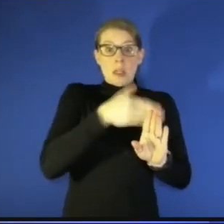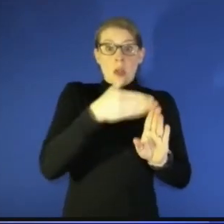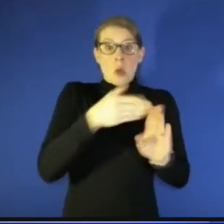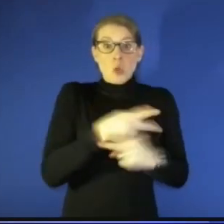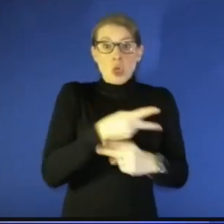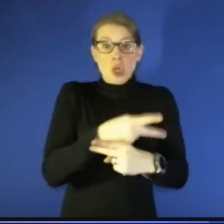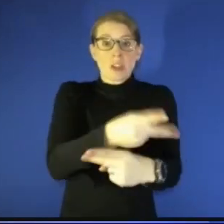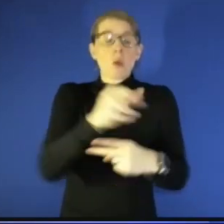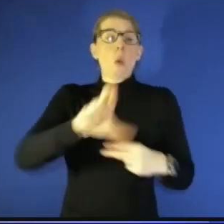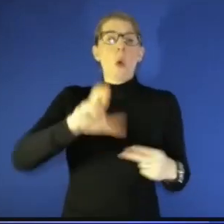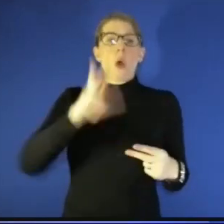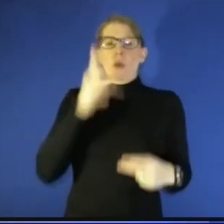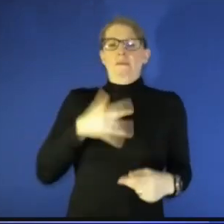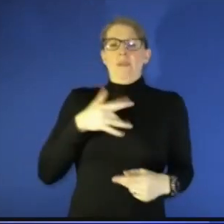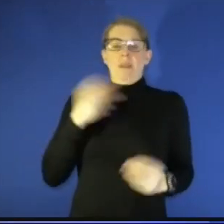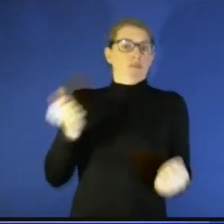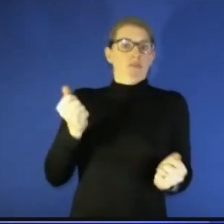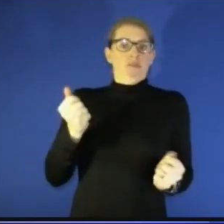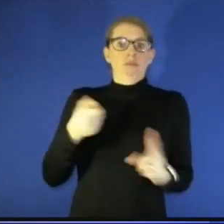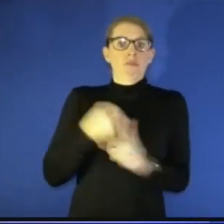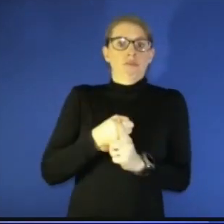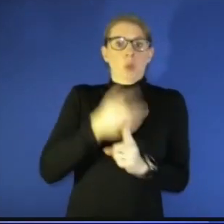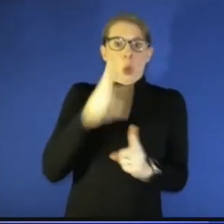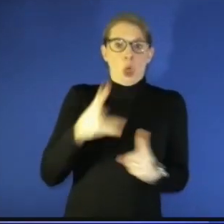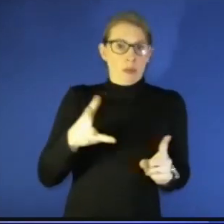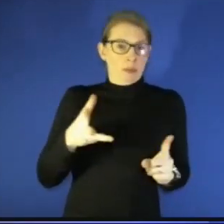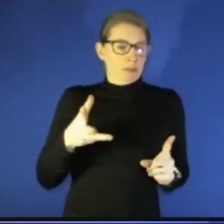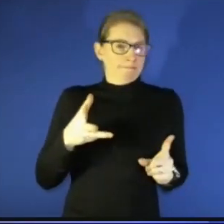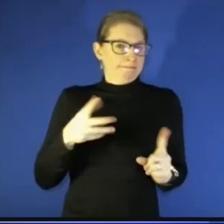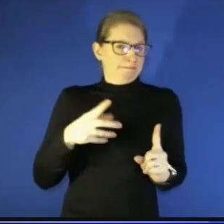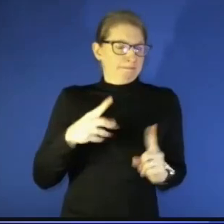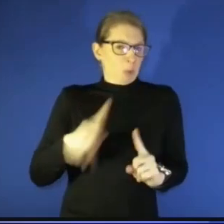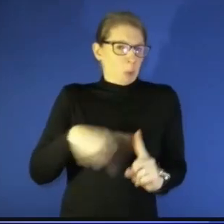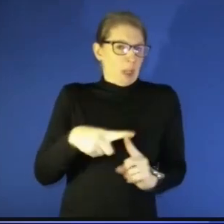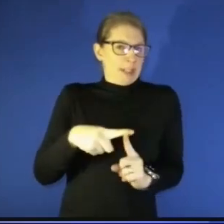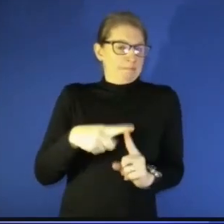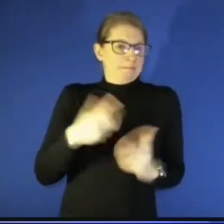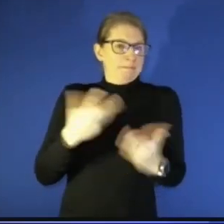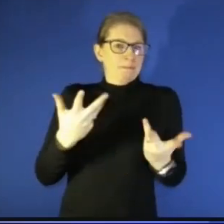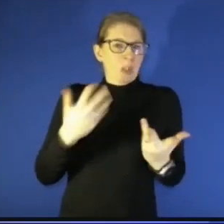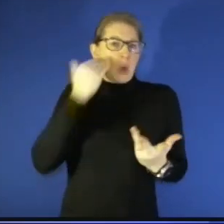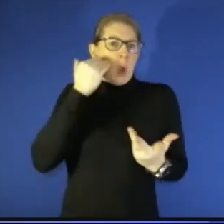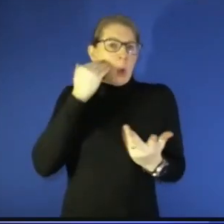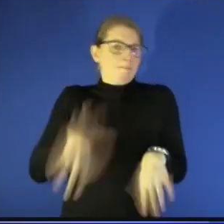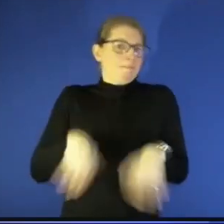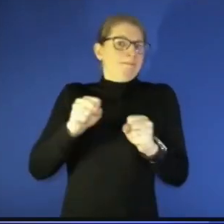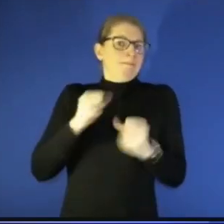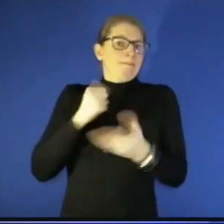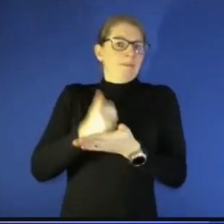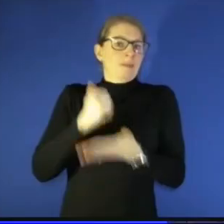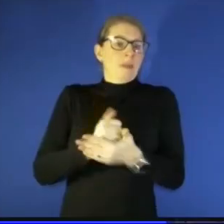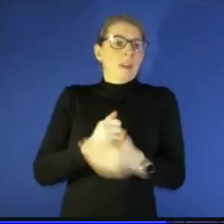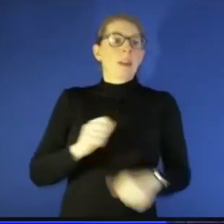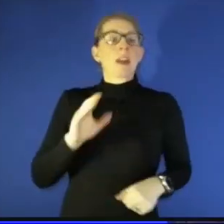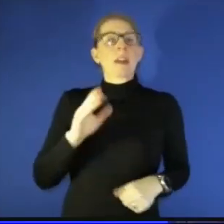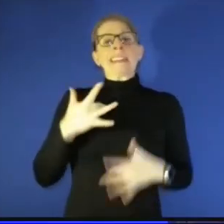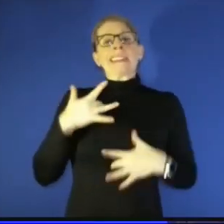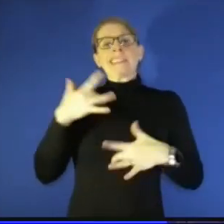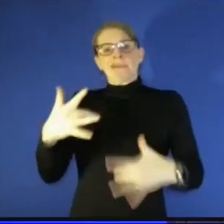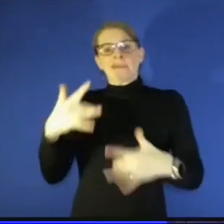feel those signs immediately, and that's when you would need to get help? Or could it have been something that happened several days ago? The most typical